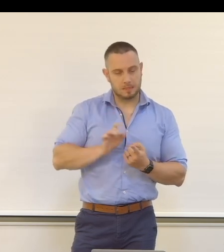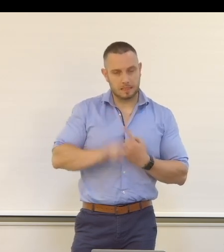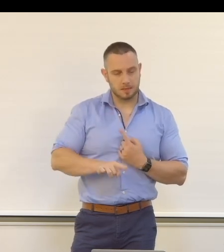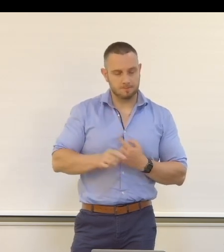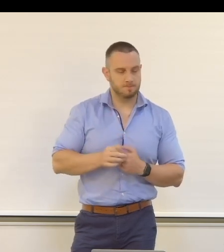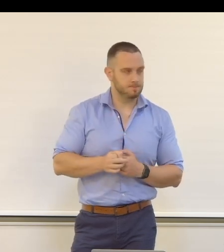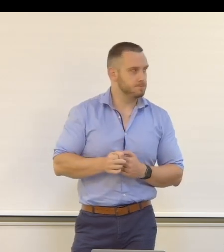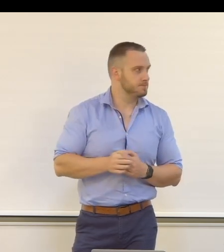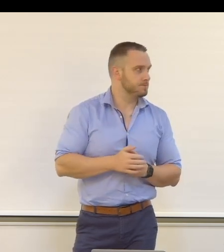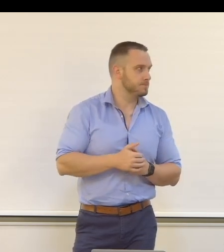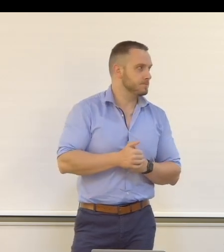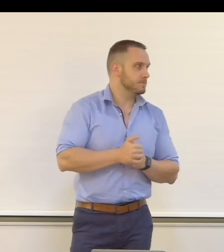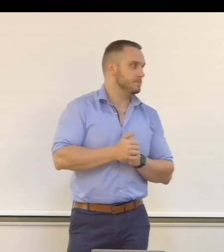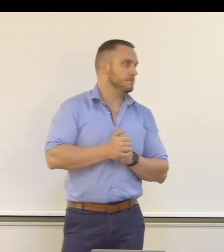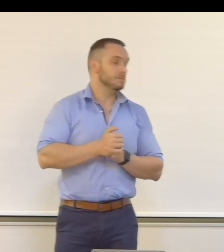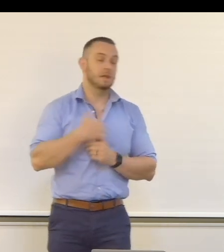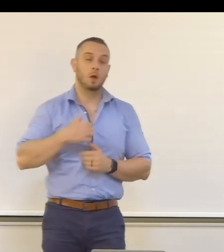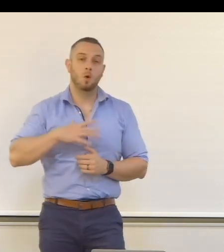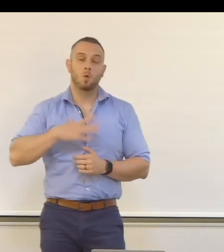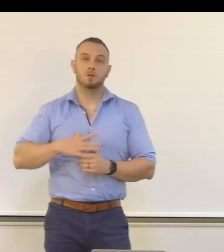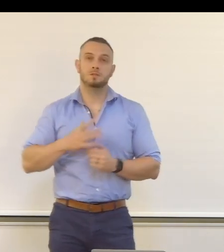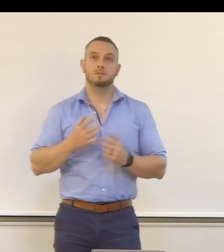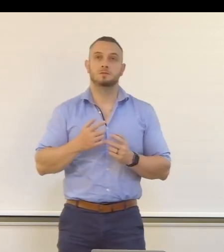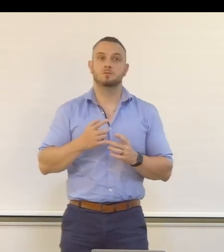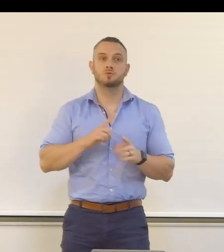and I wanted, if I could, to help